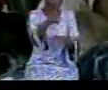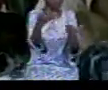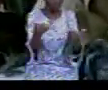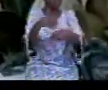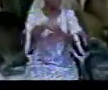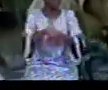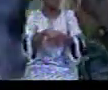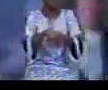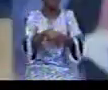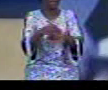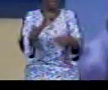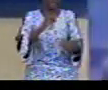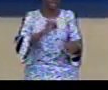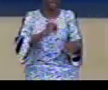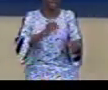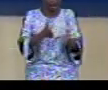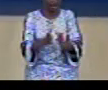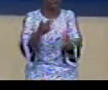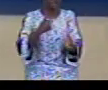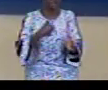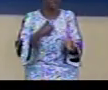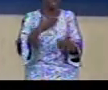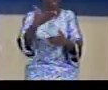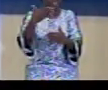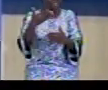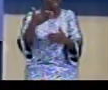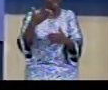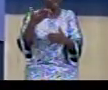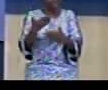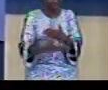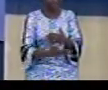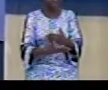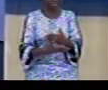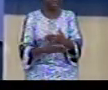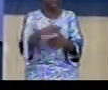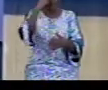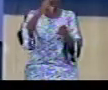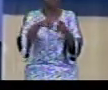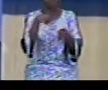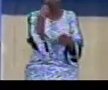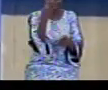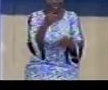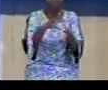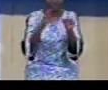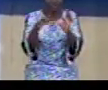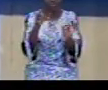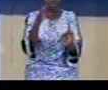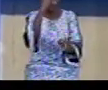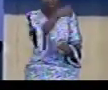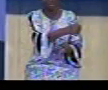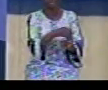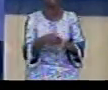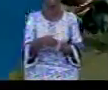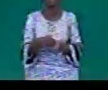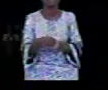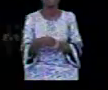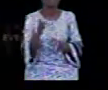invite him to tell you the story by himself. Joseph, thank you. Come.